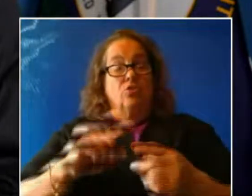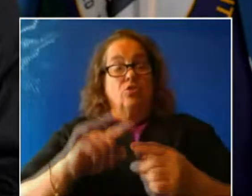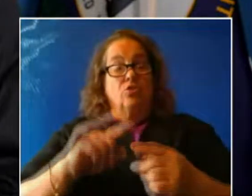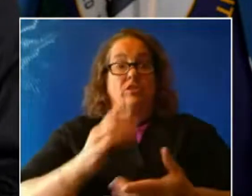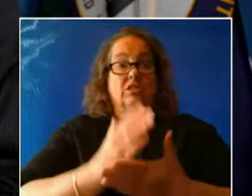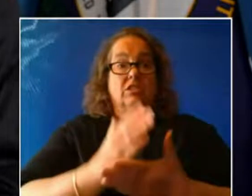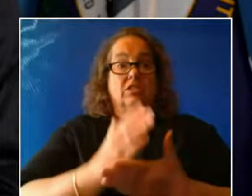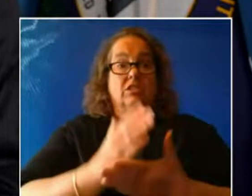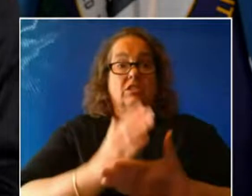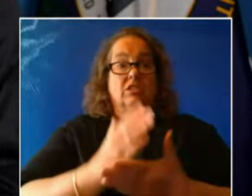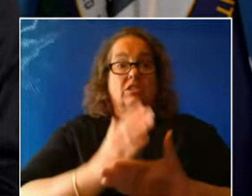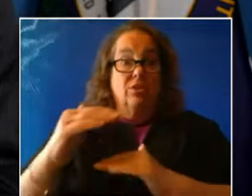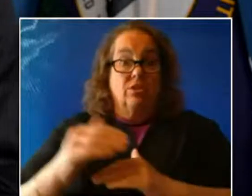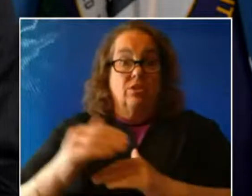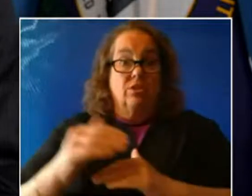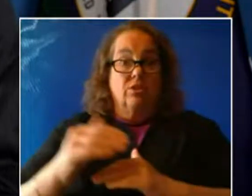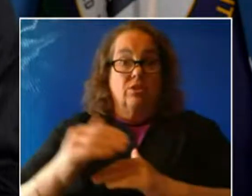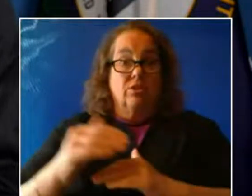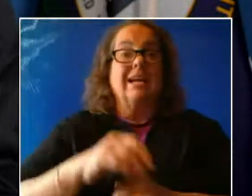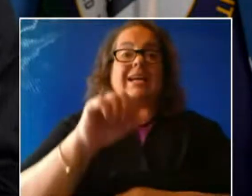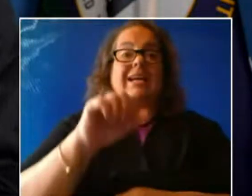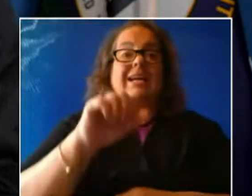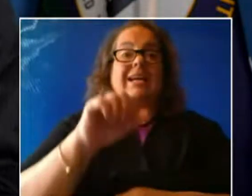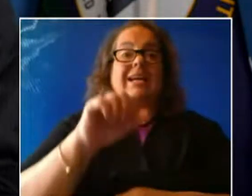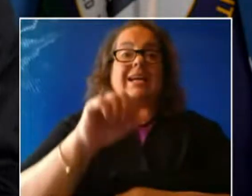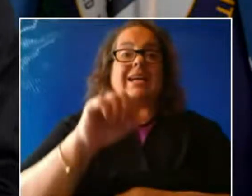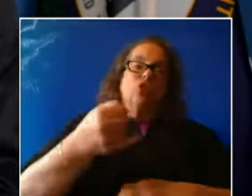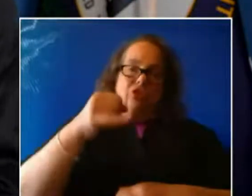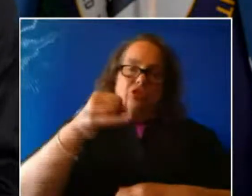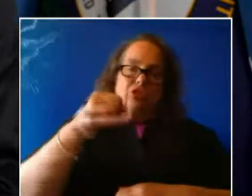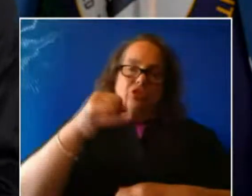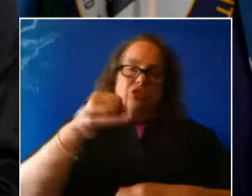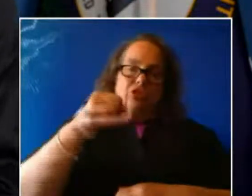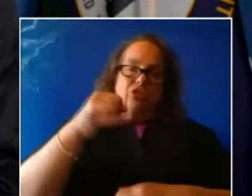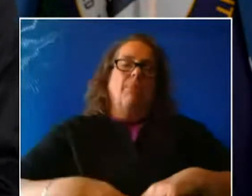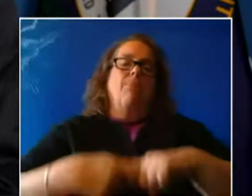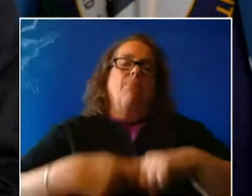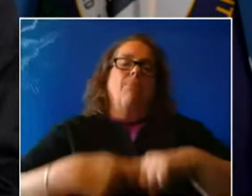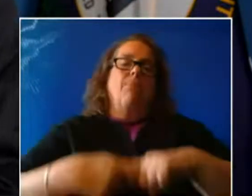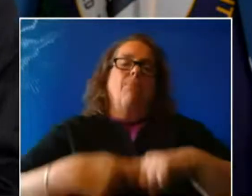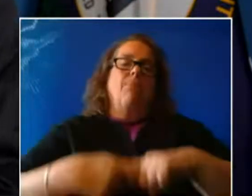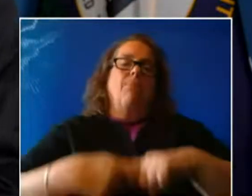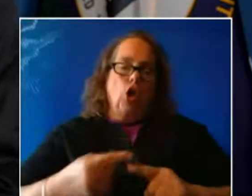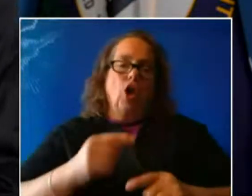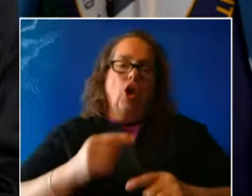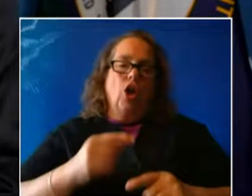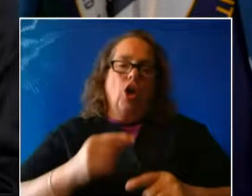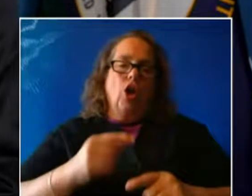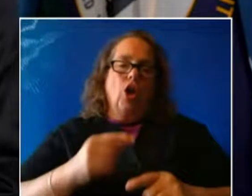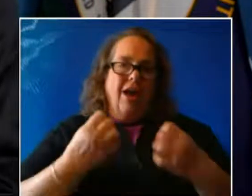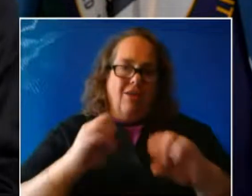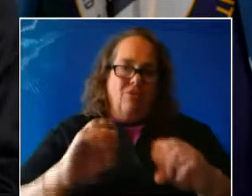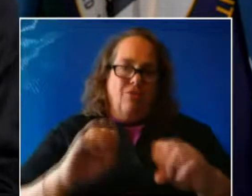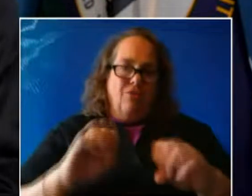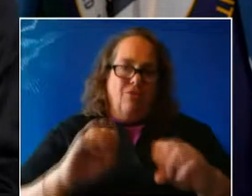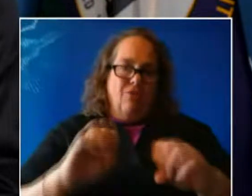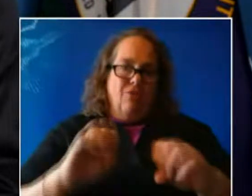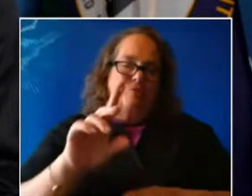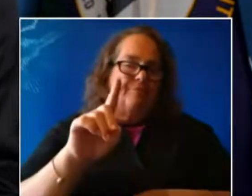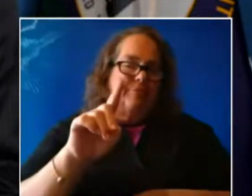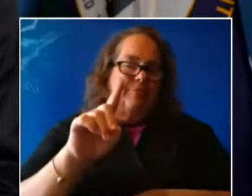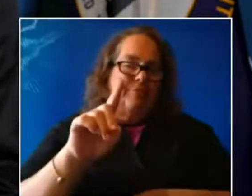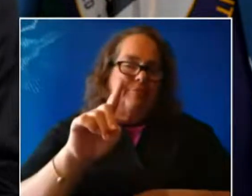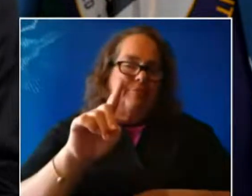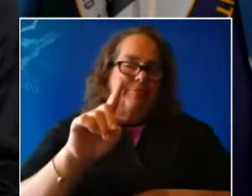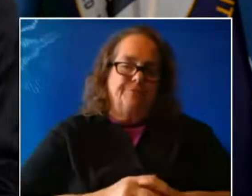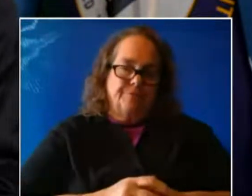Yes, the Johnson & Johnson pause hurts our efforts. It just does. It is not